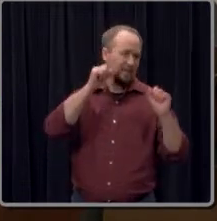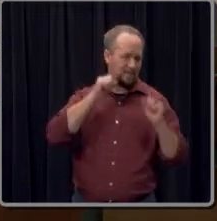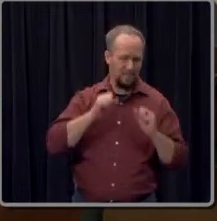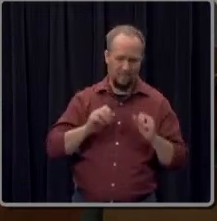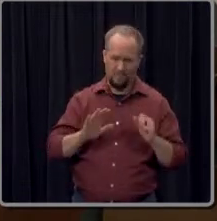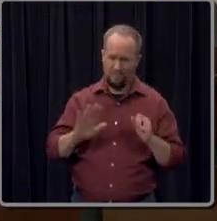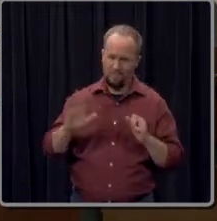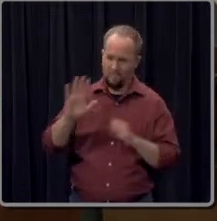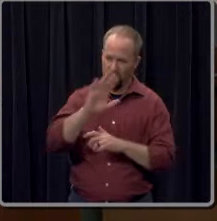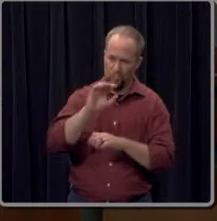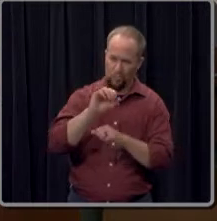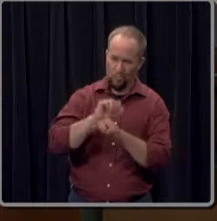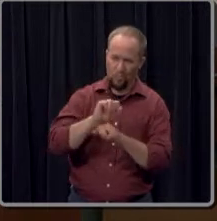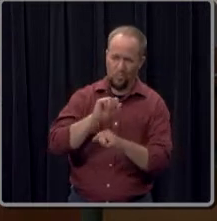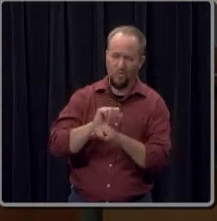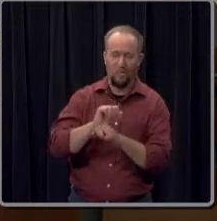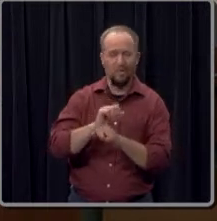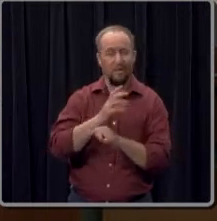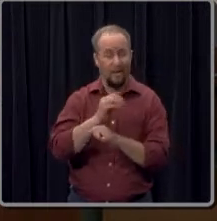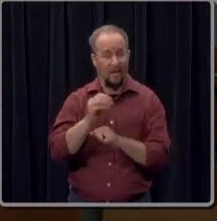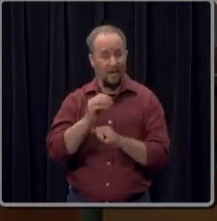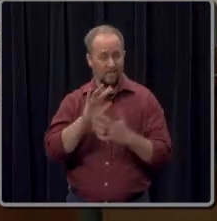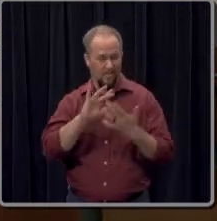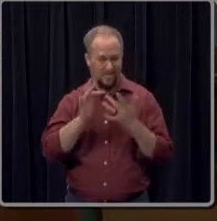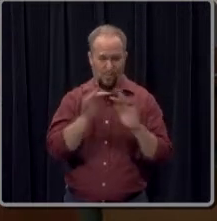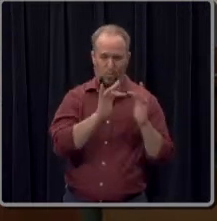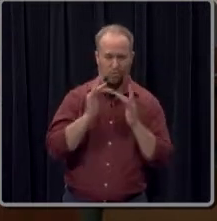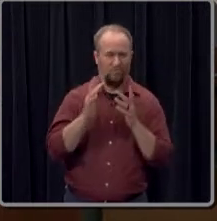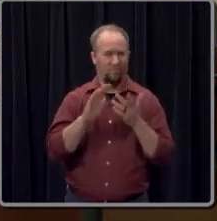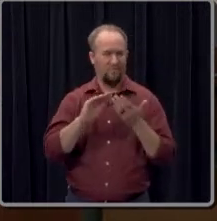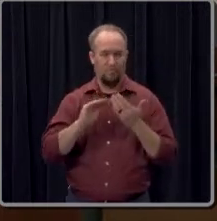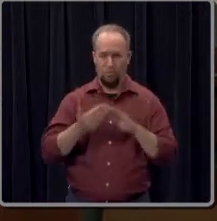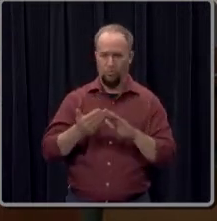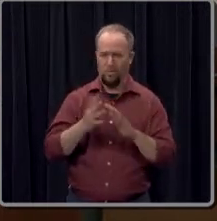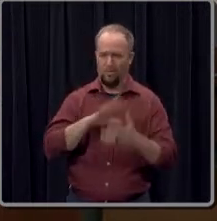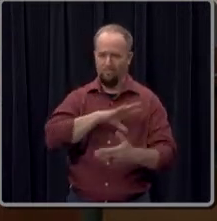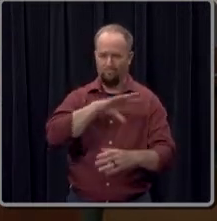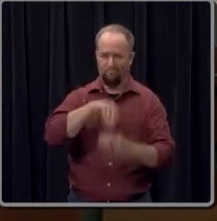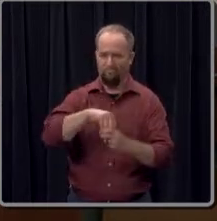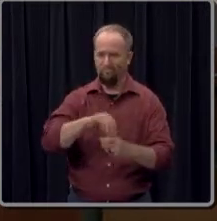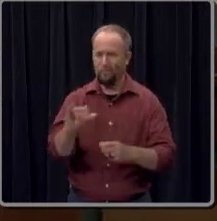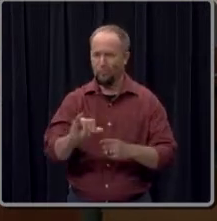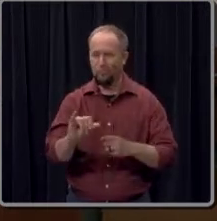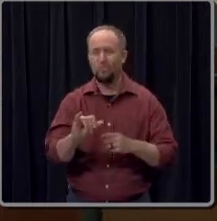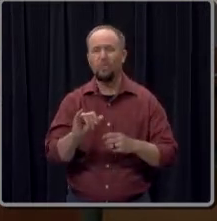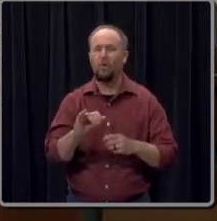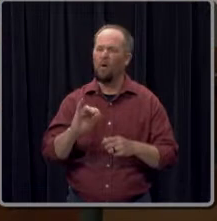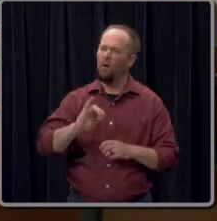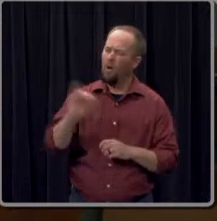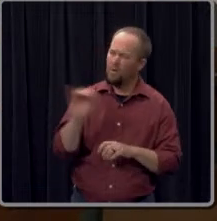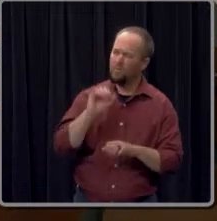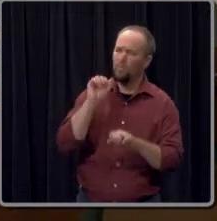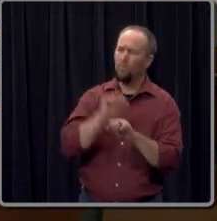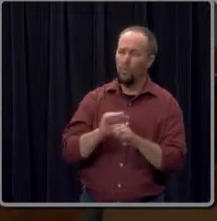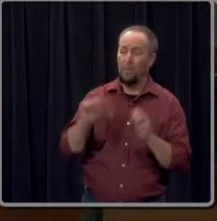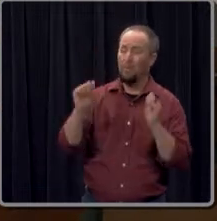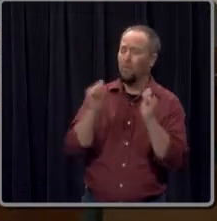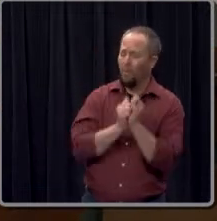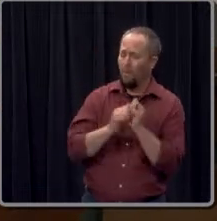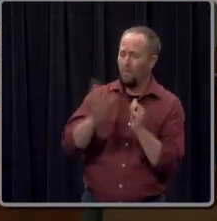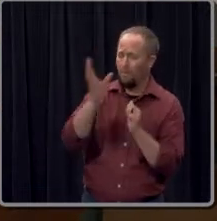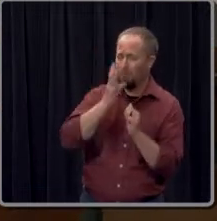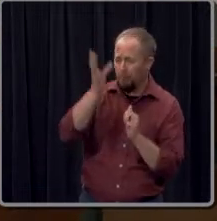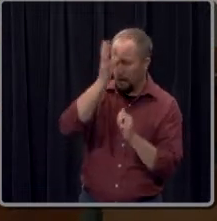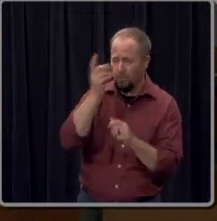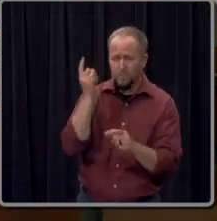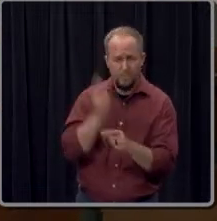that you all do and the network through the community, but also working with the parents. Right? I